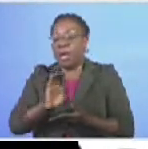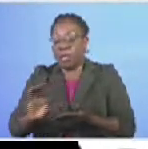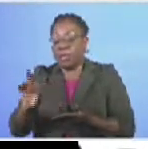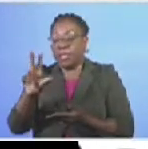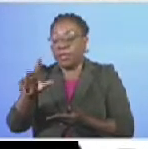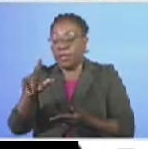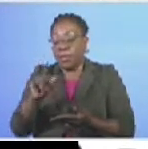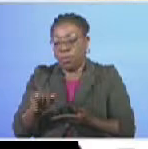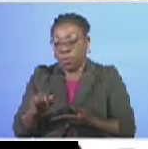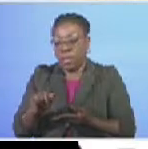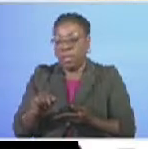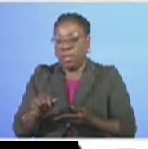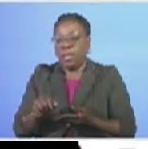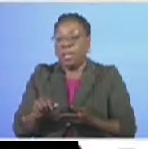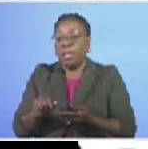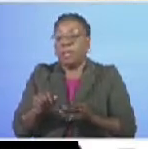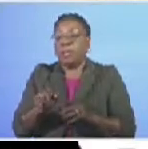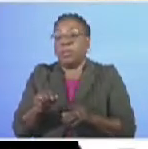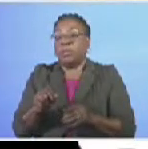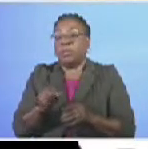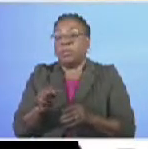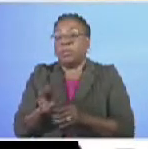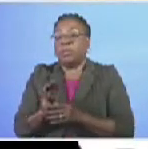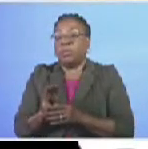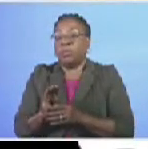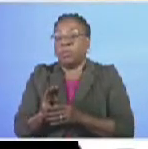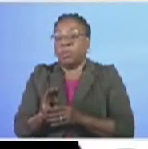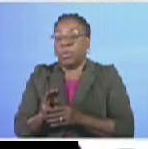2,331. And in Epi Week 42,